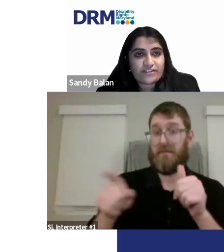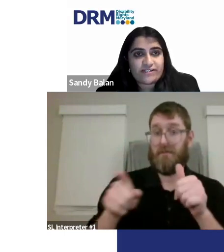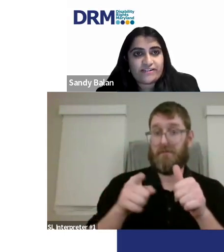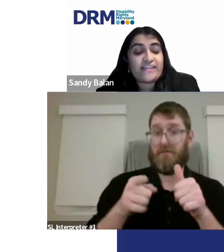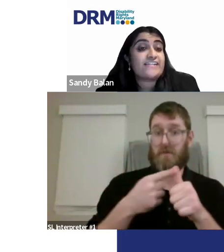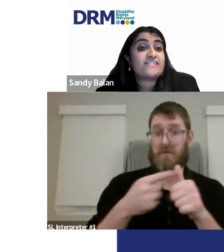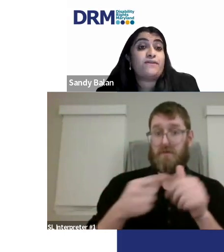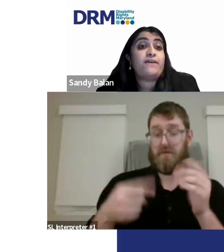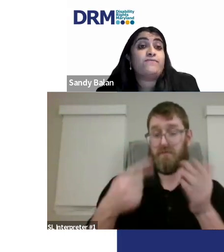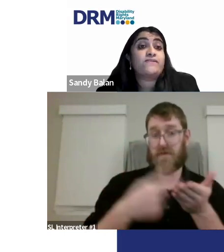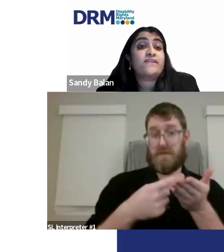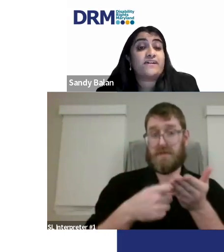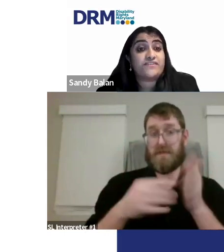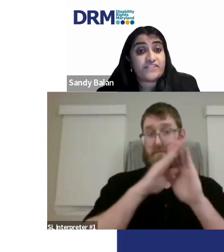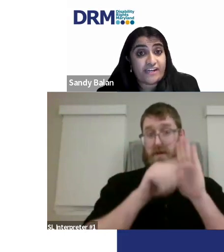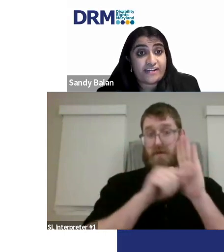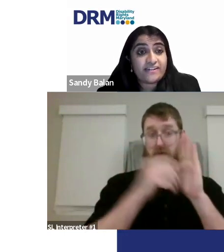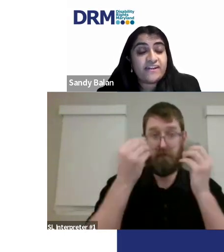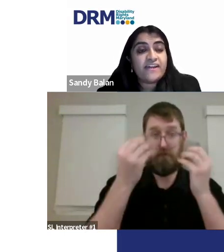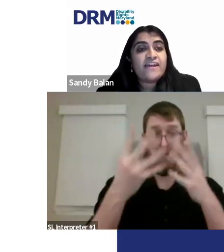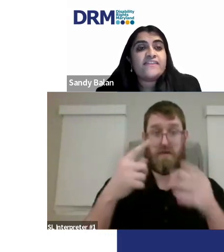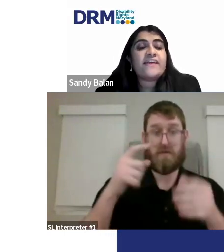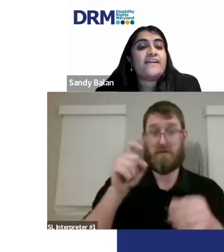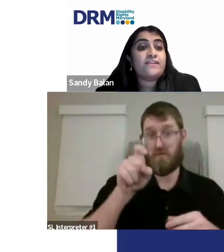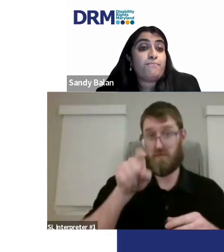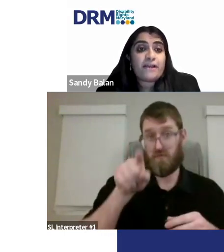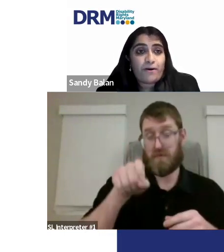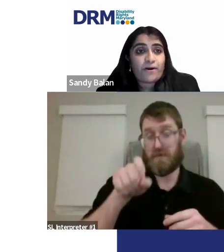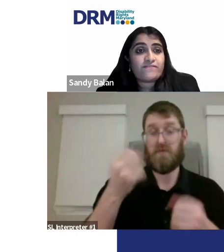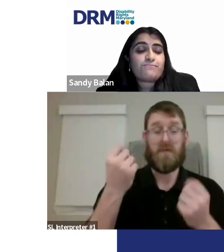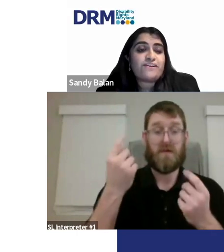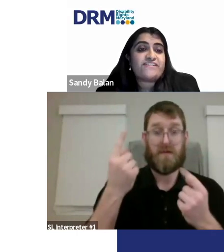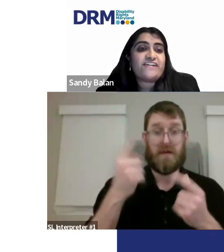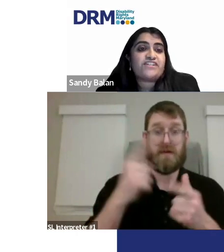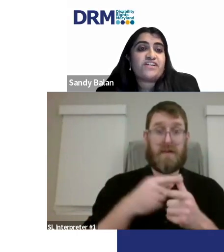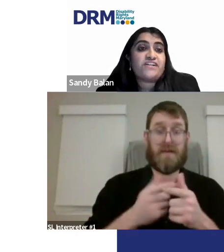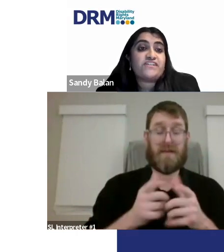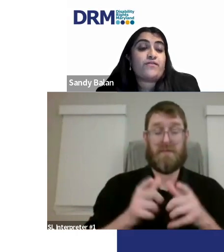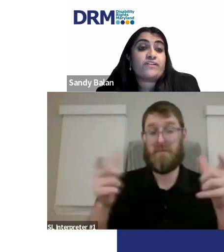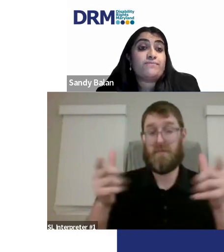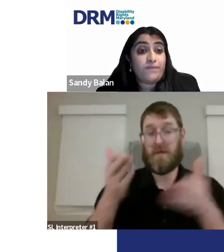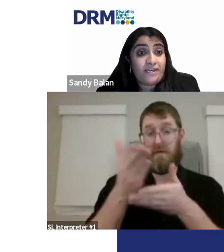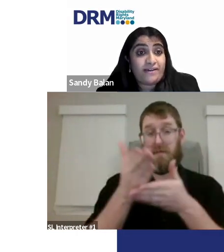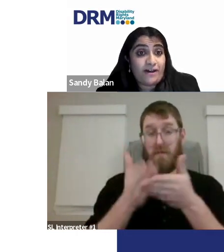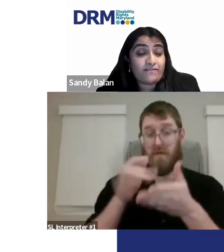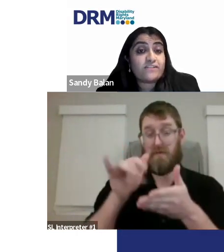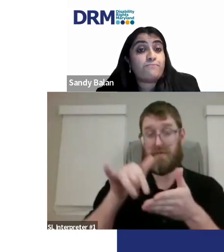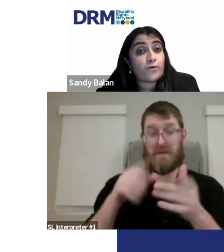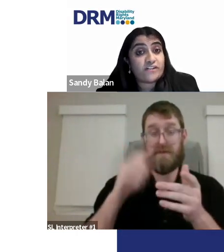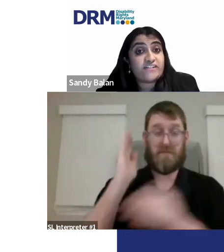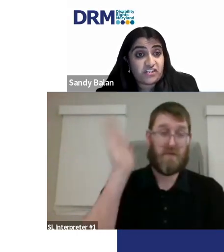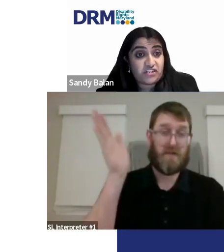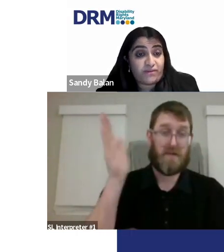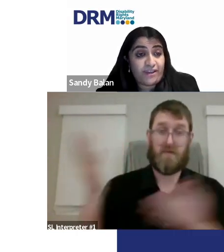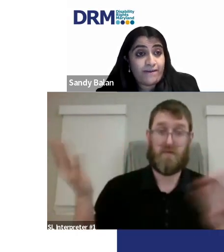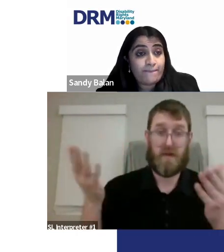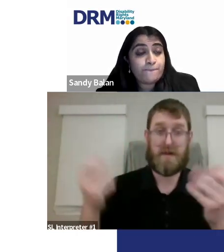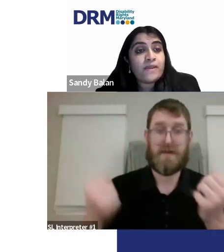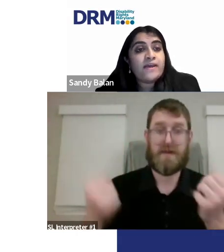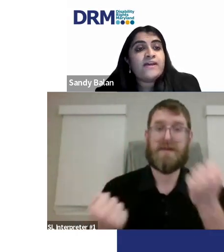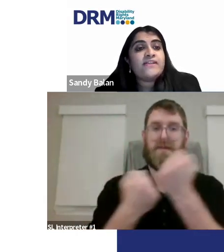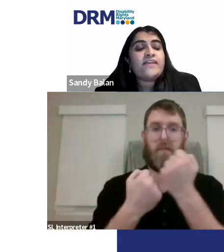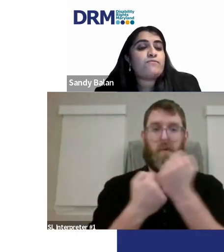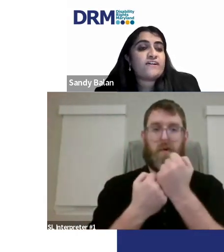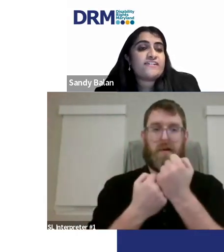information, important things to be able to understand. Then the big part of this presentation is going to be about supported